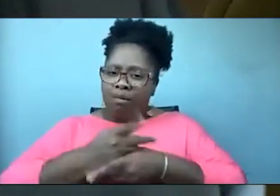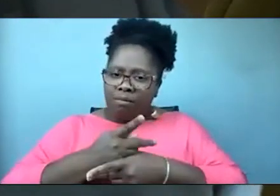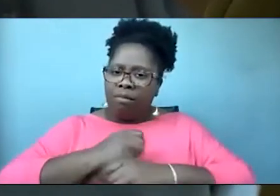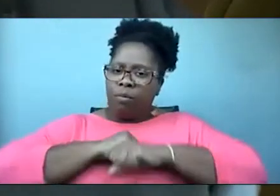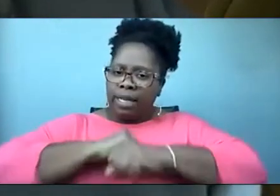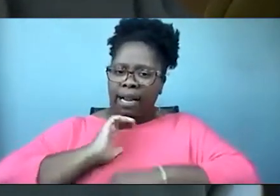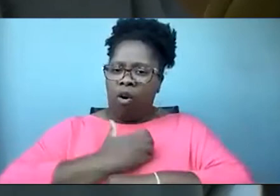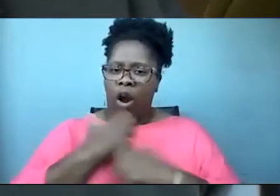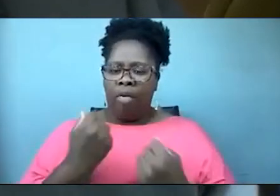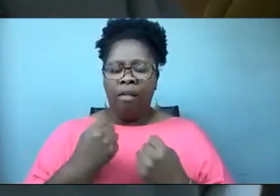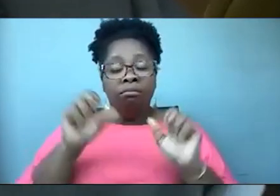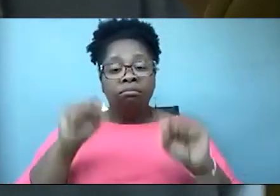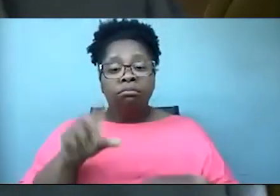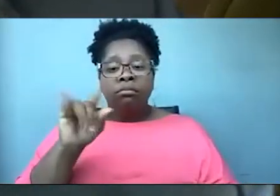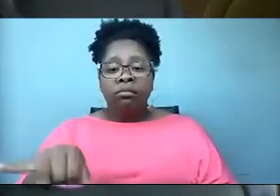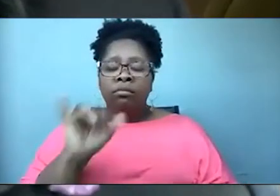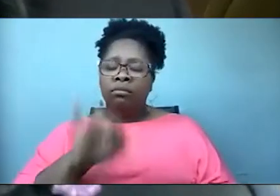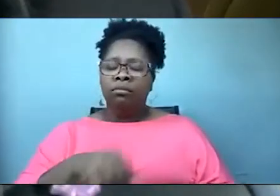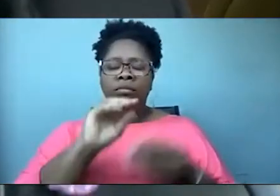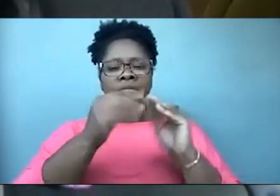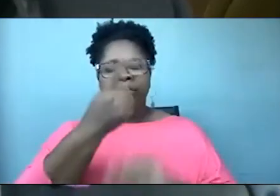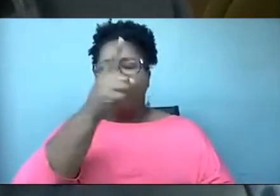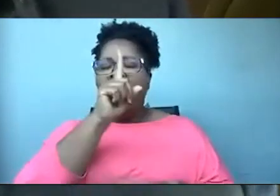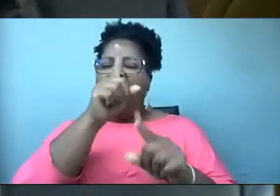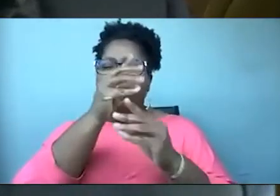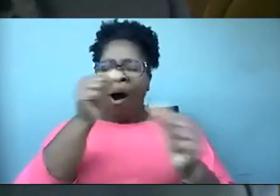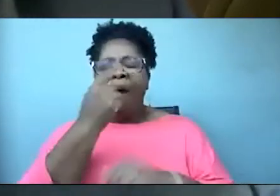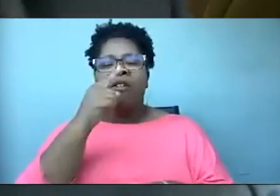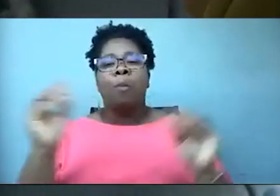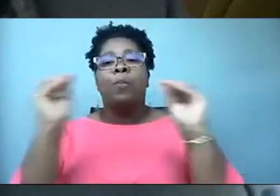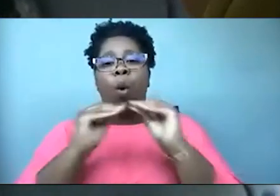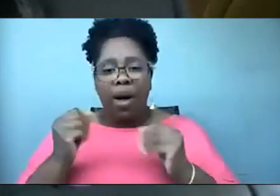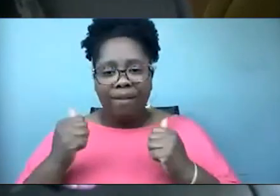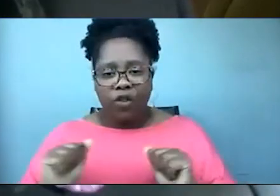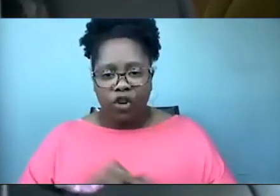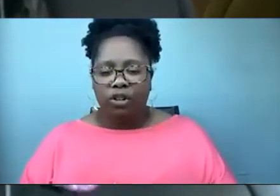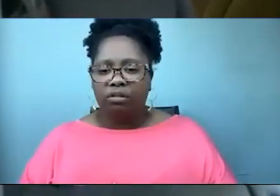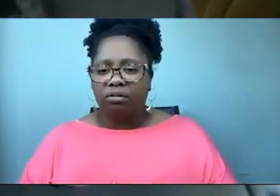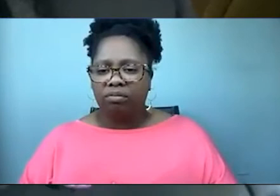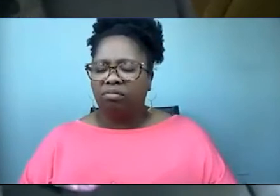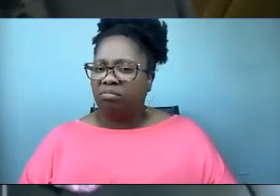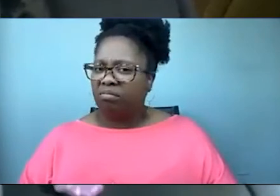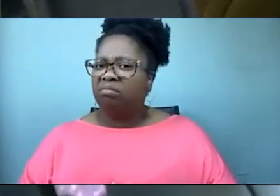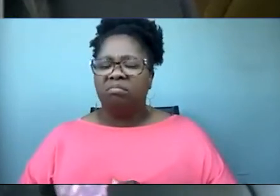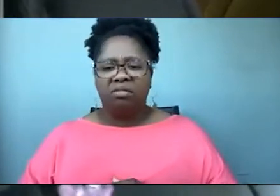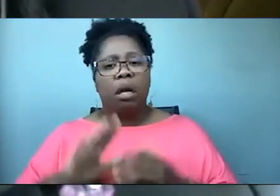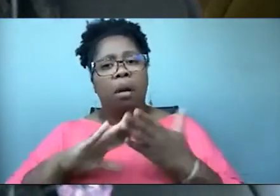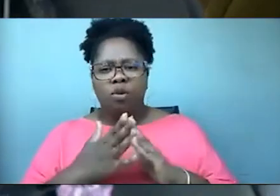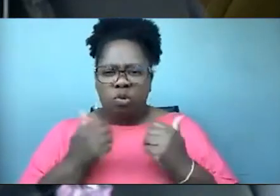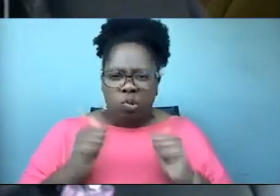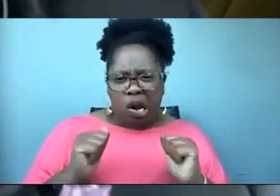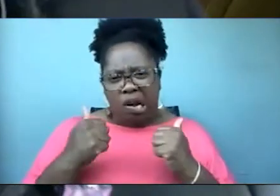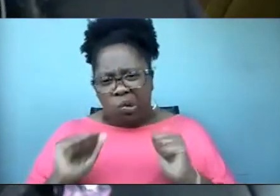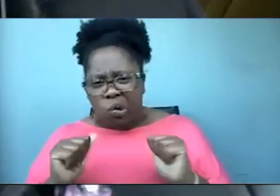There has been a lot of advocacy attempted by communities, and some of them have worked long and hard. Many have gotten nowhere through